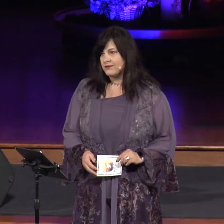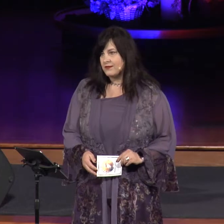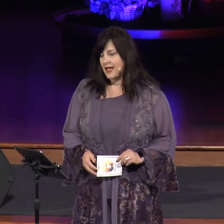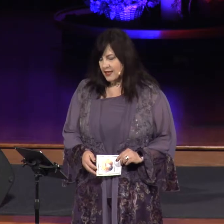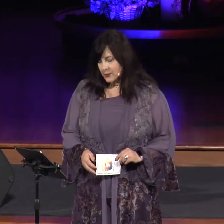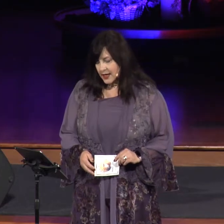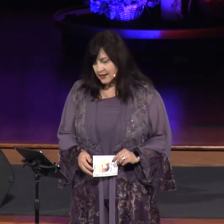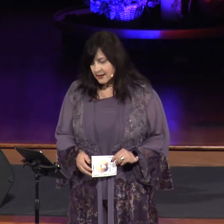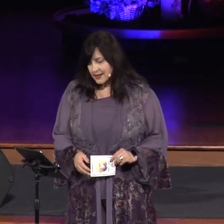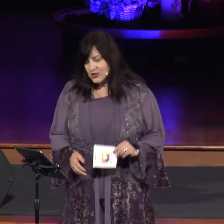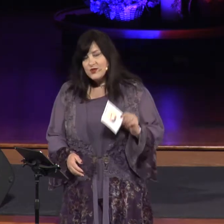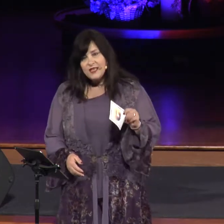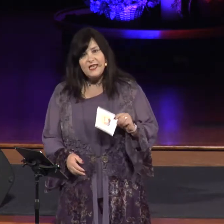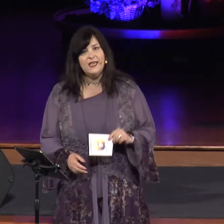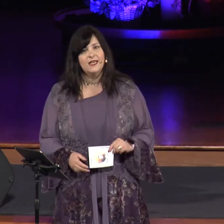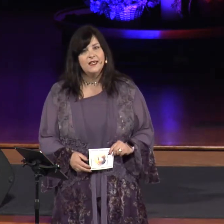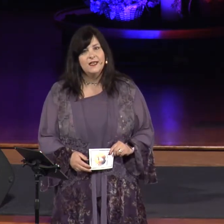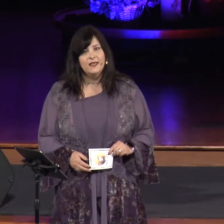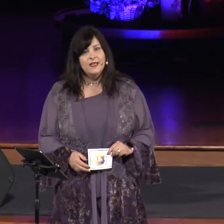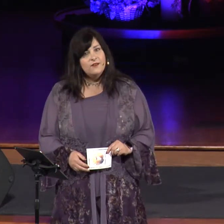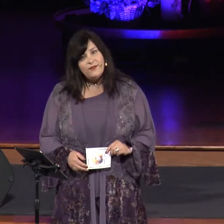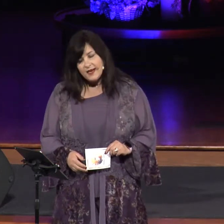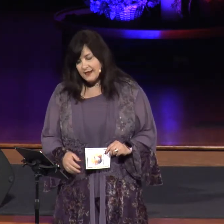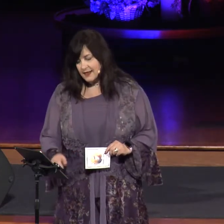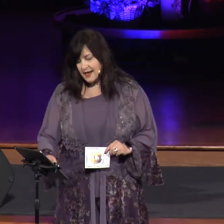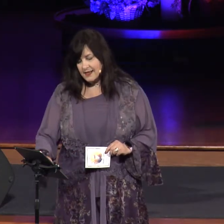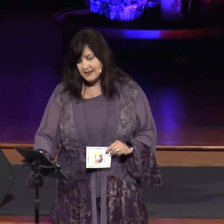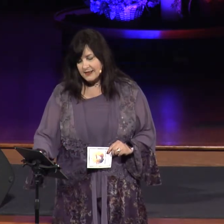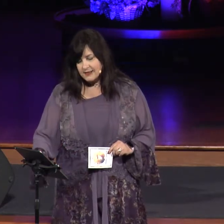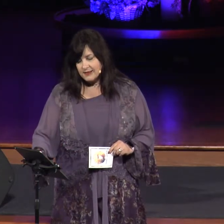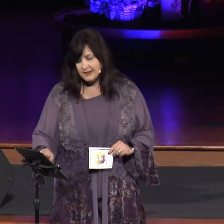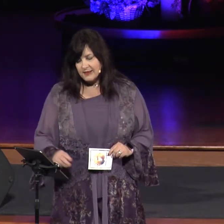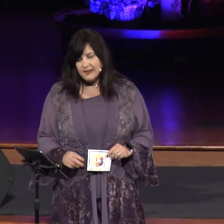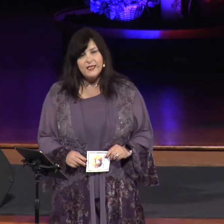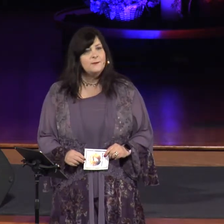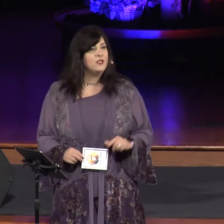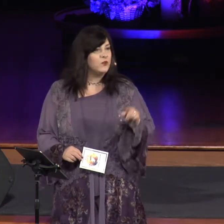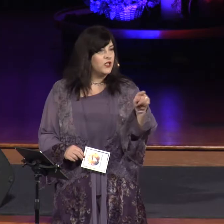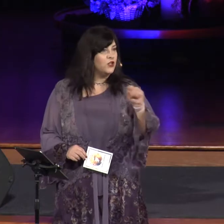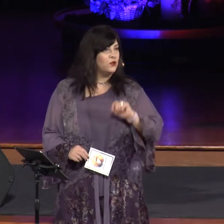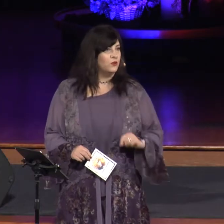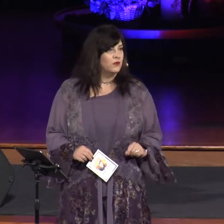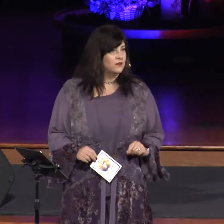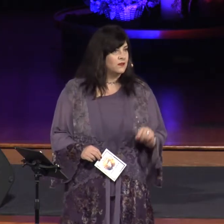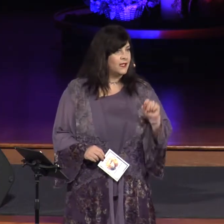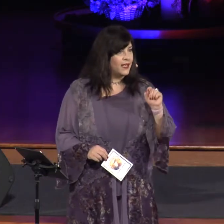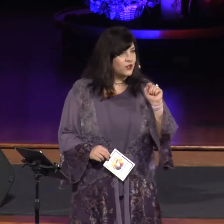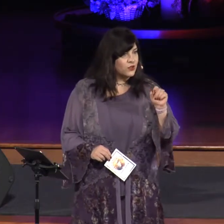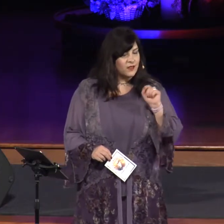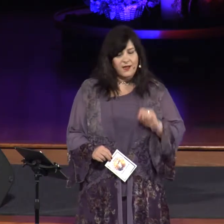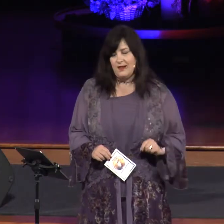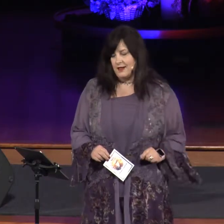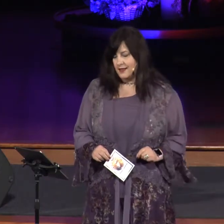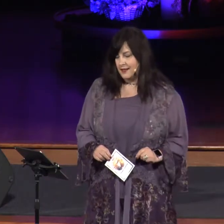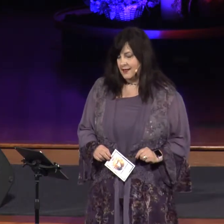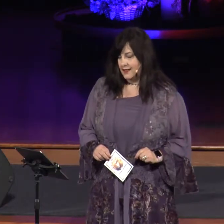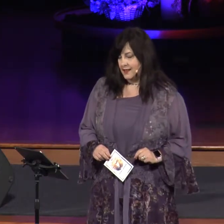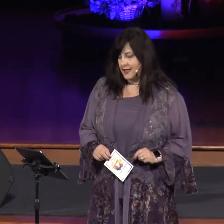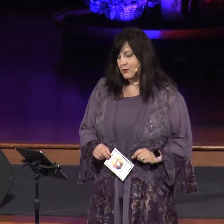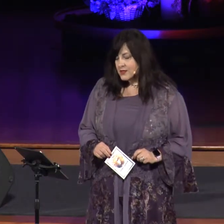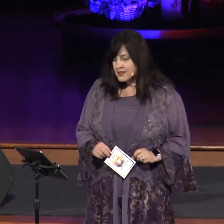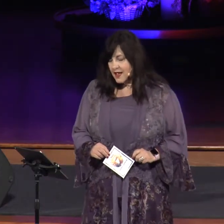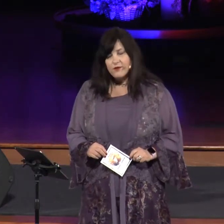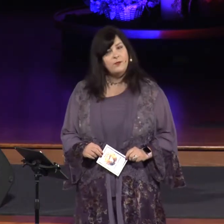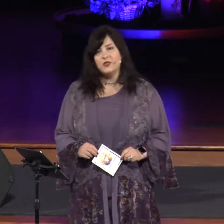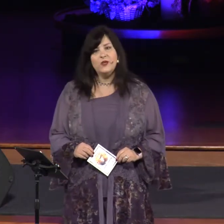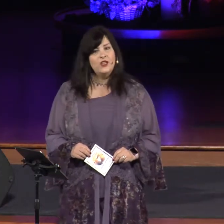have anyway. You see, in the final analysis, it's between you and your God.